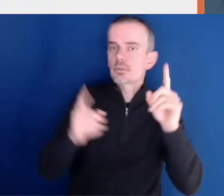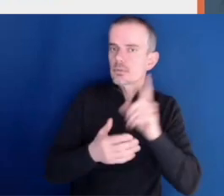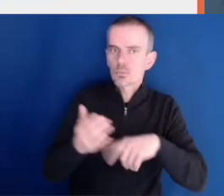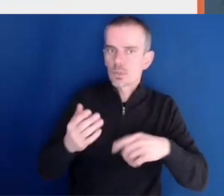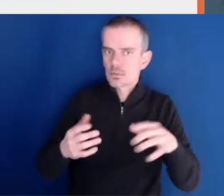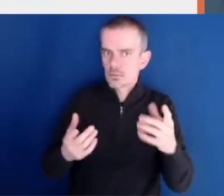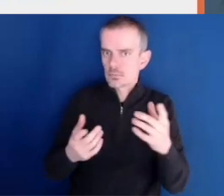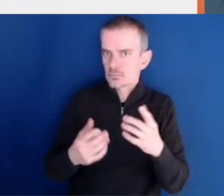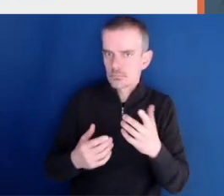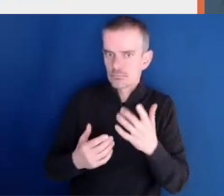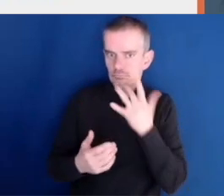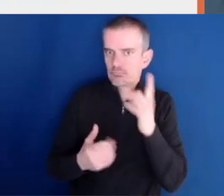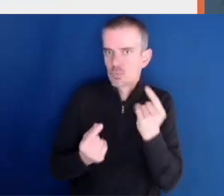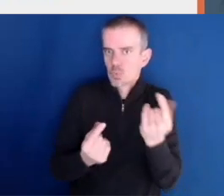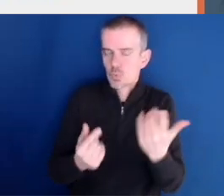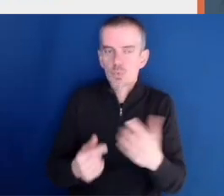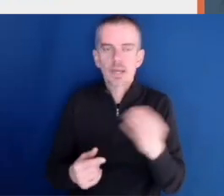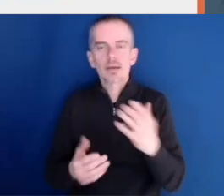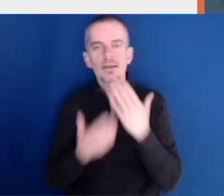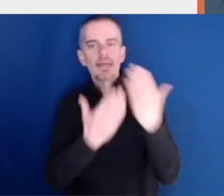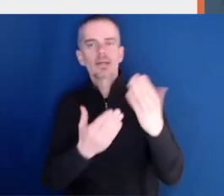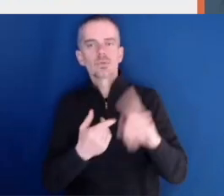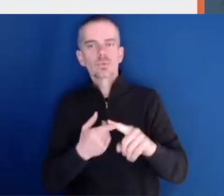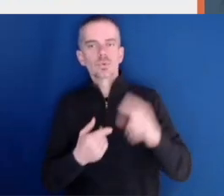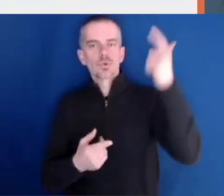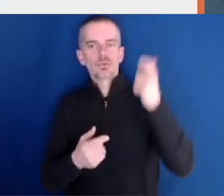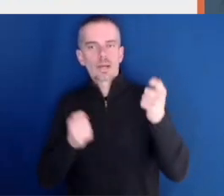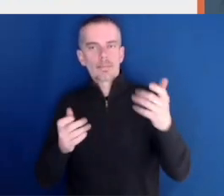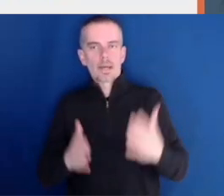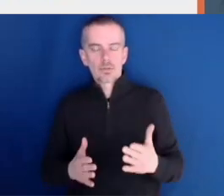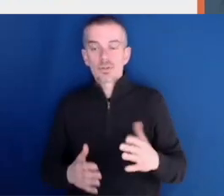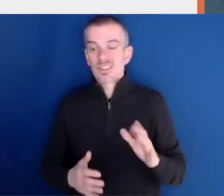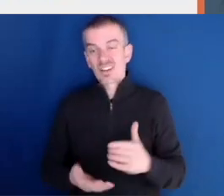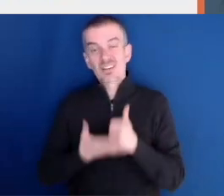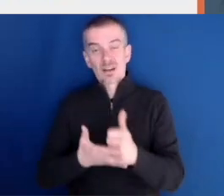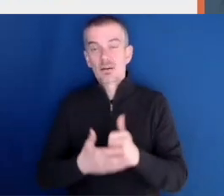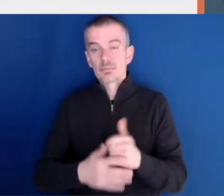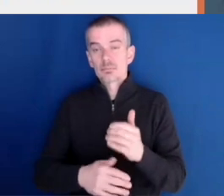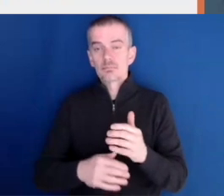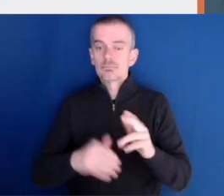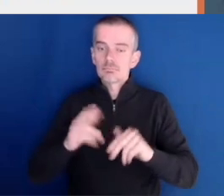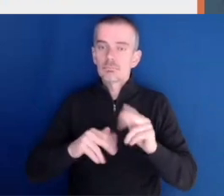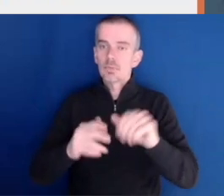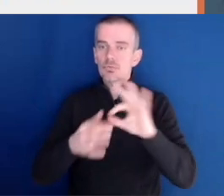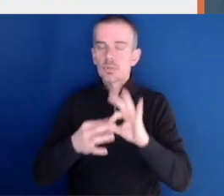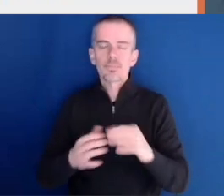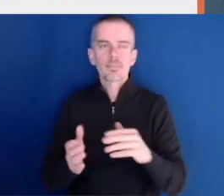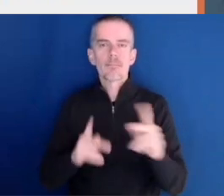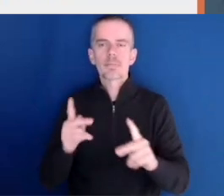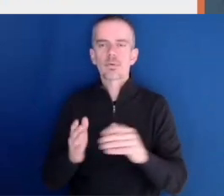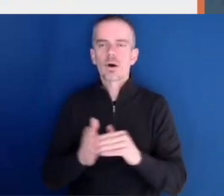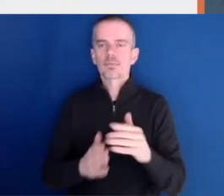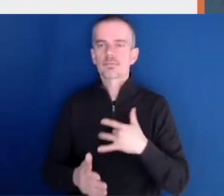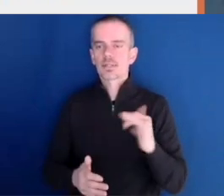a thank you to your grant manager. This can go a long way toward building the relationship. People often think of these types